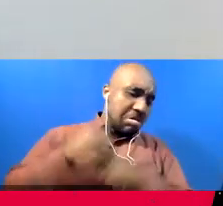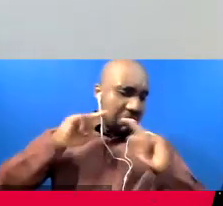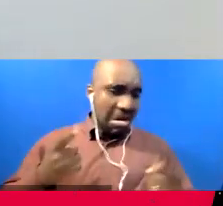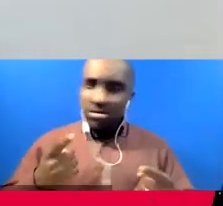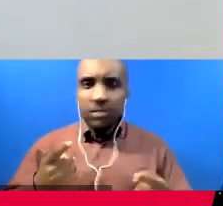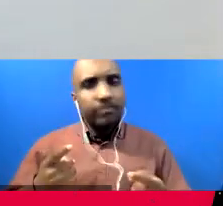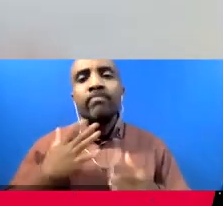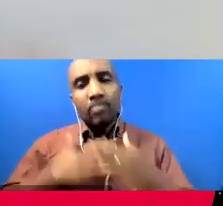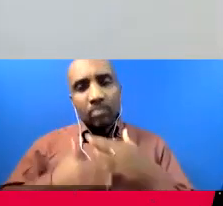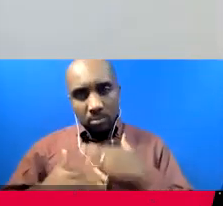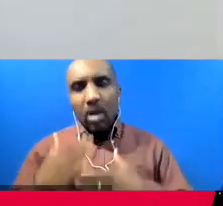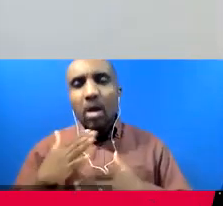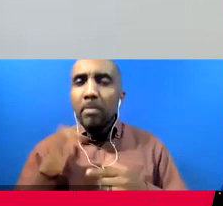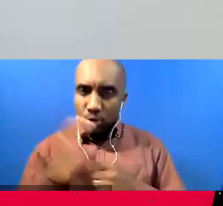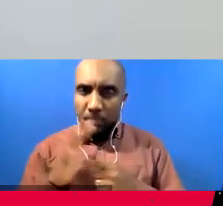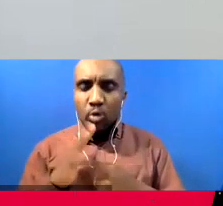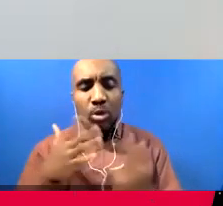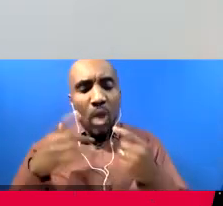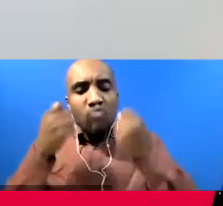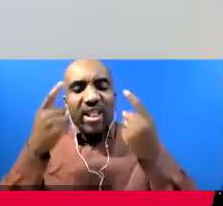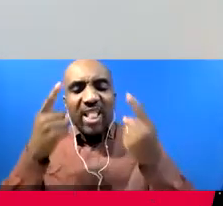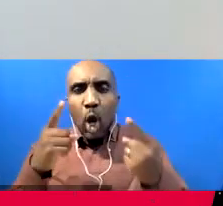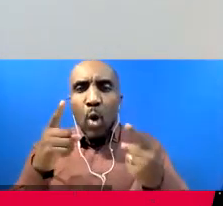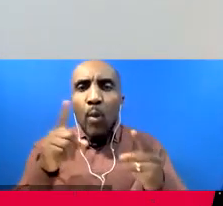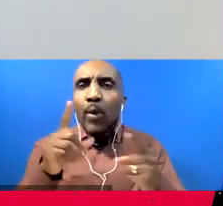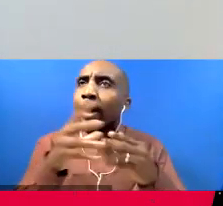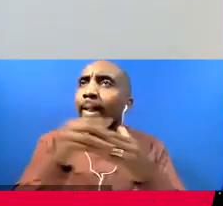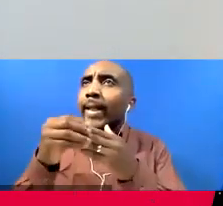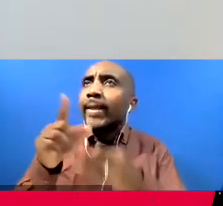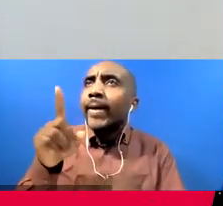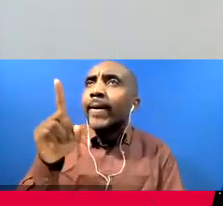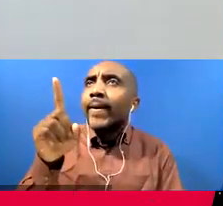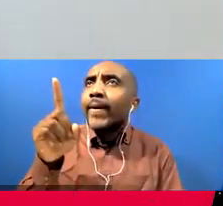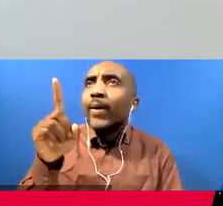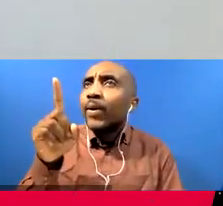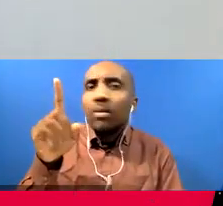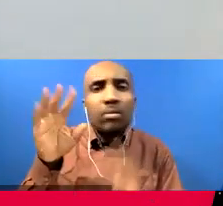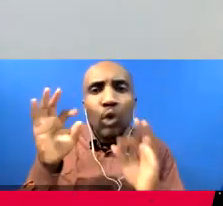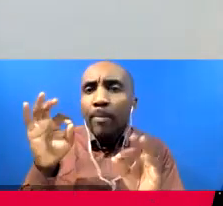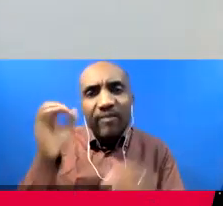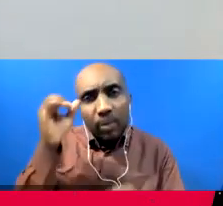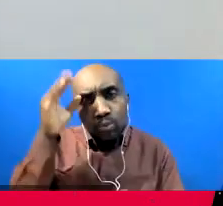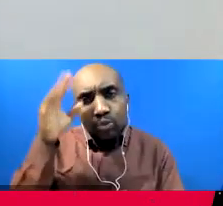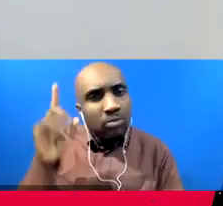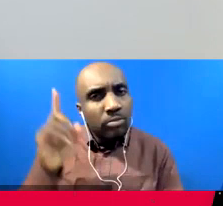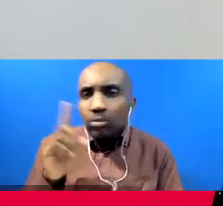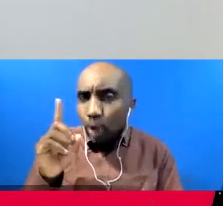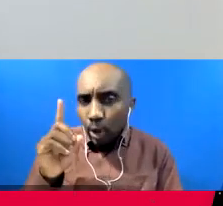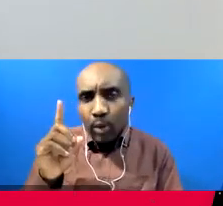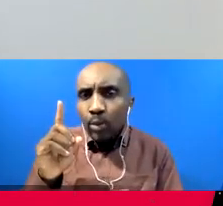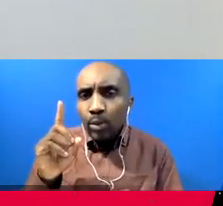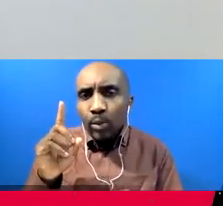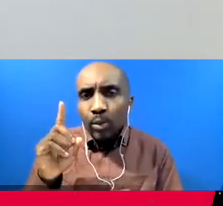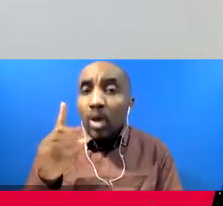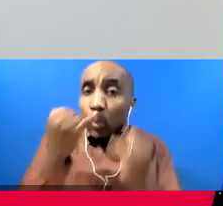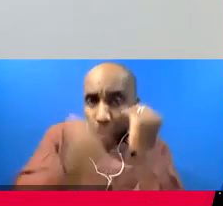So we need to, you know, a little humility will let us also see that the leaders aren't, you know,